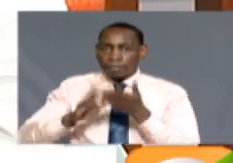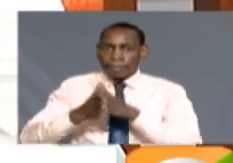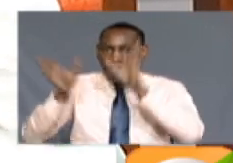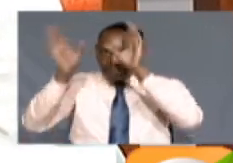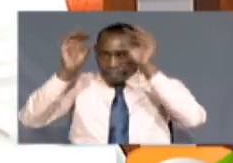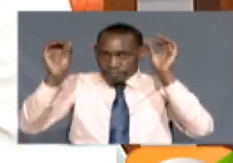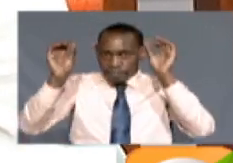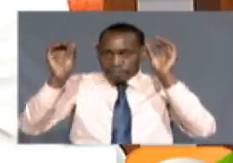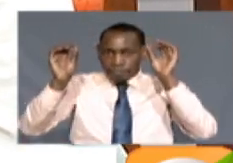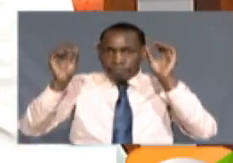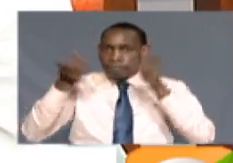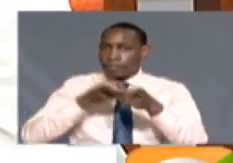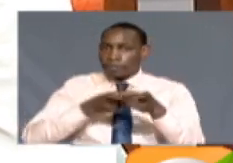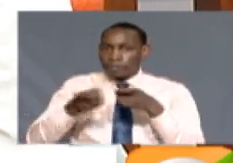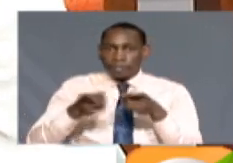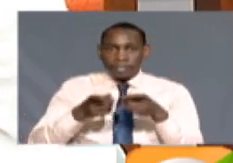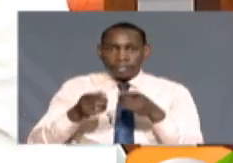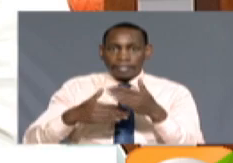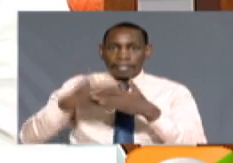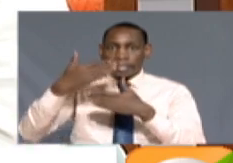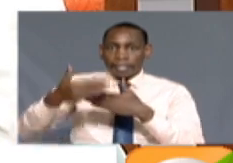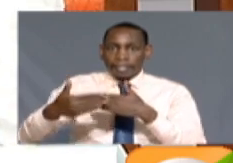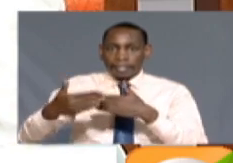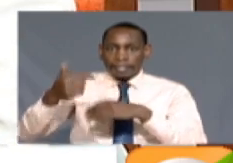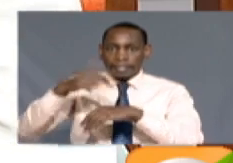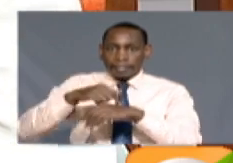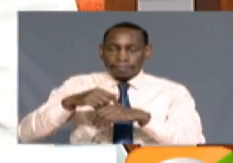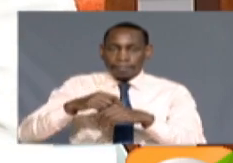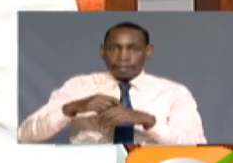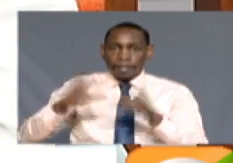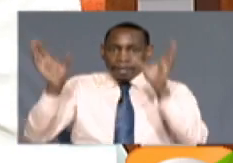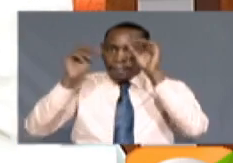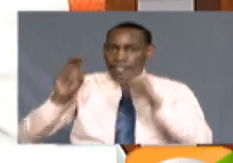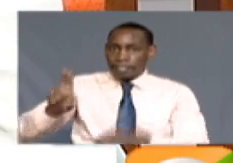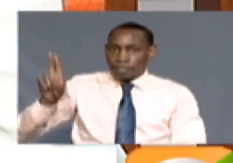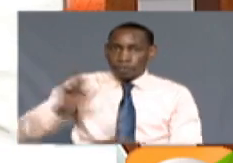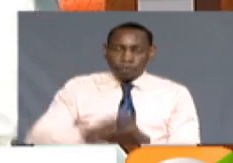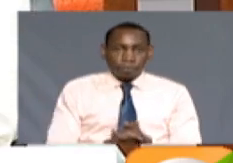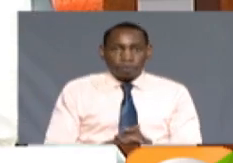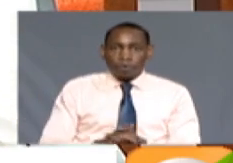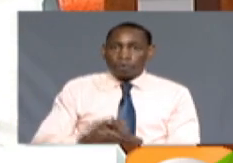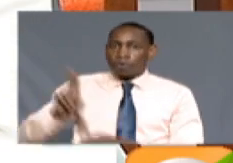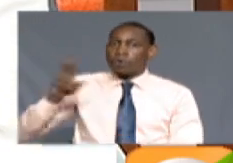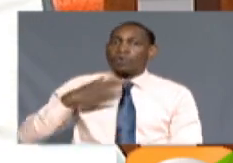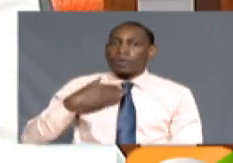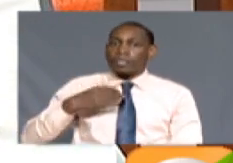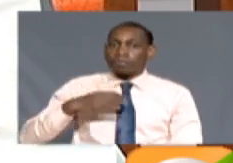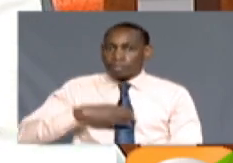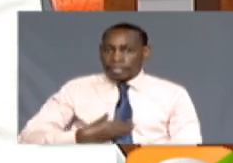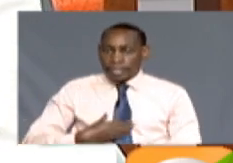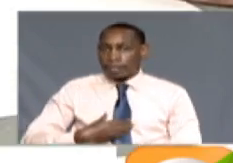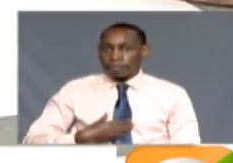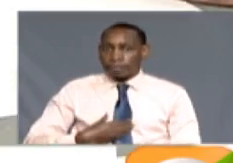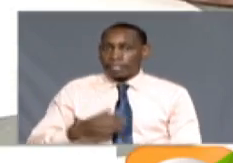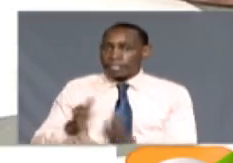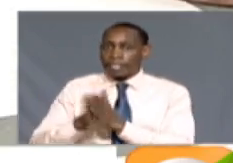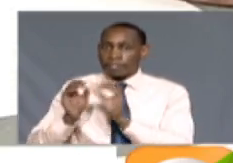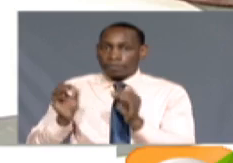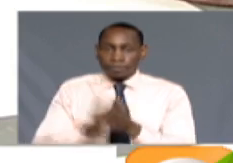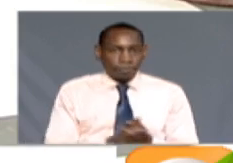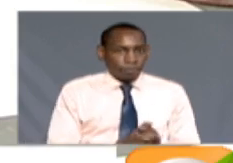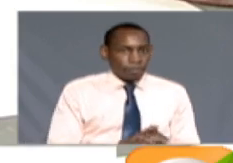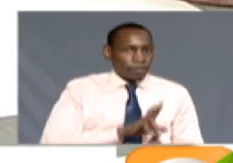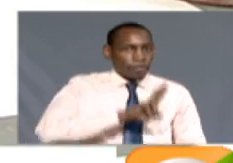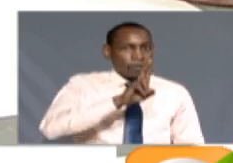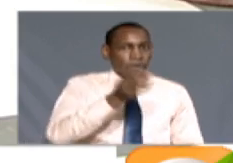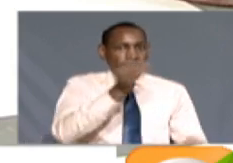or being in charge next round is President Kenyatta. He wants to go home. He's not interested. Let me tell you, Kenyatta